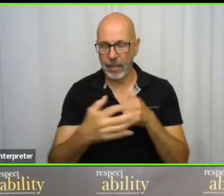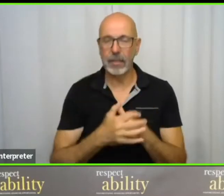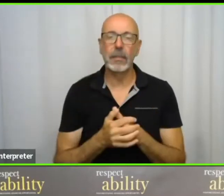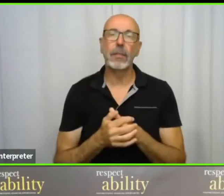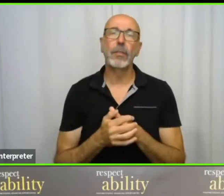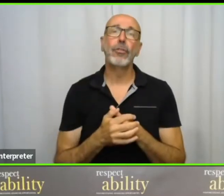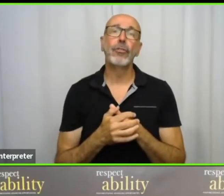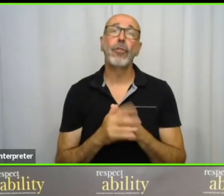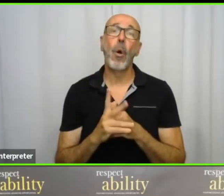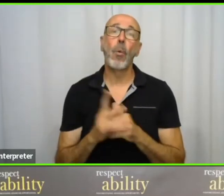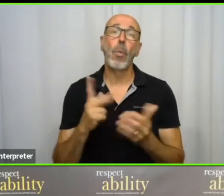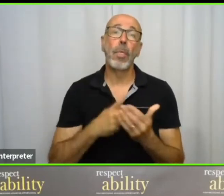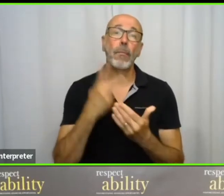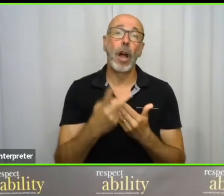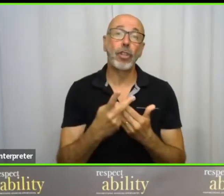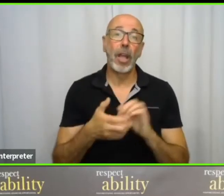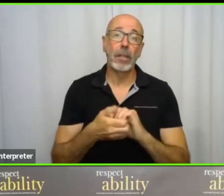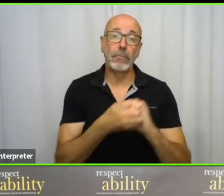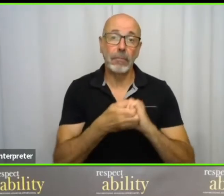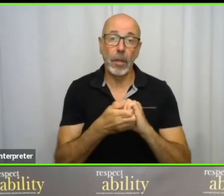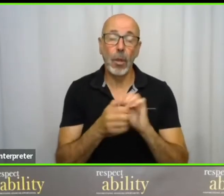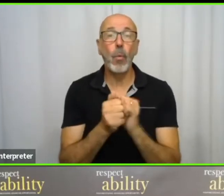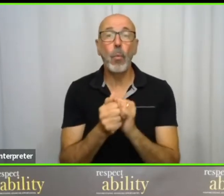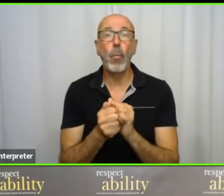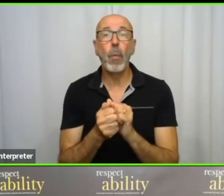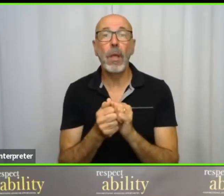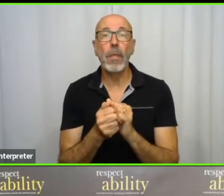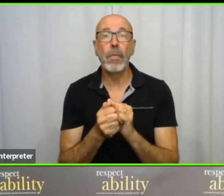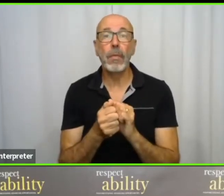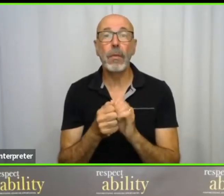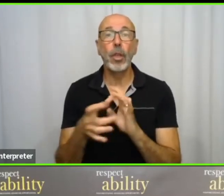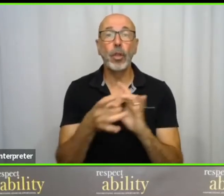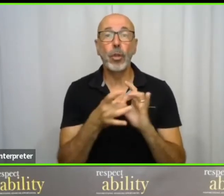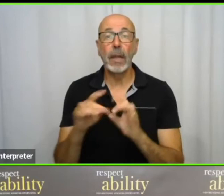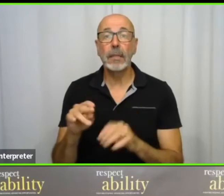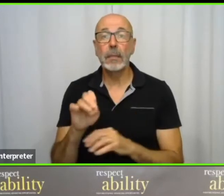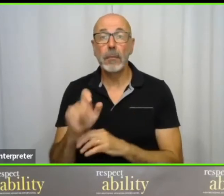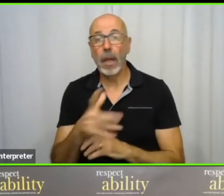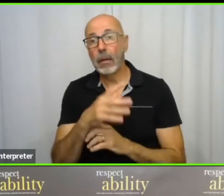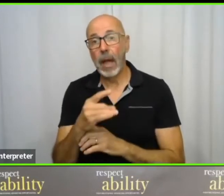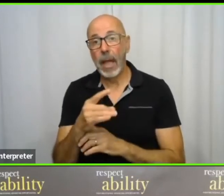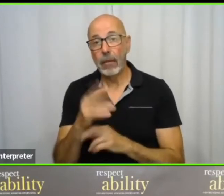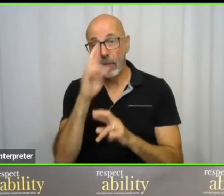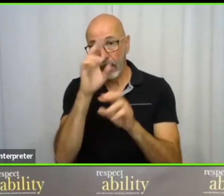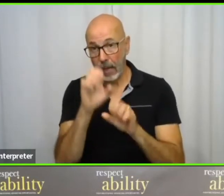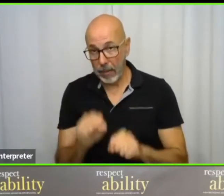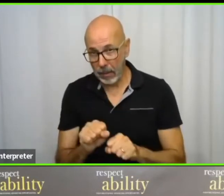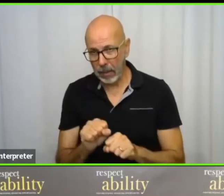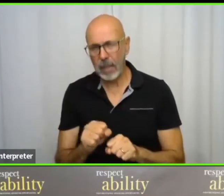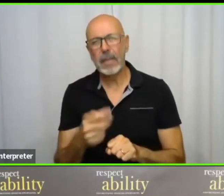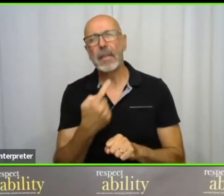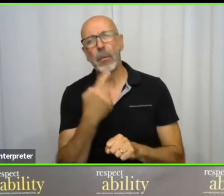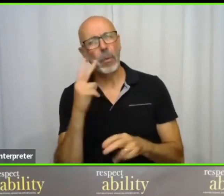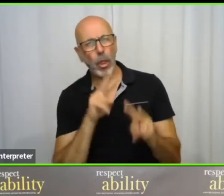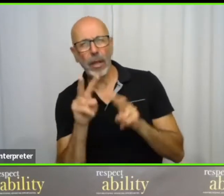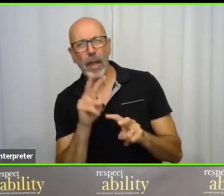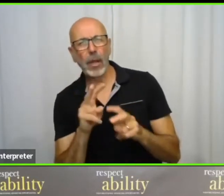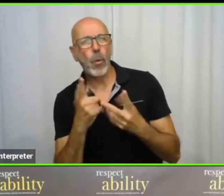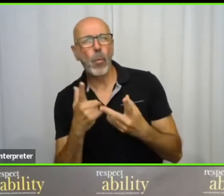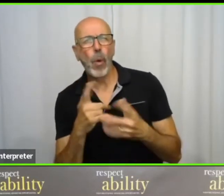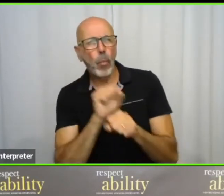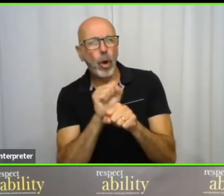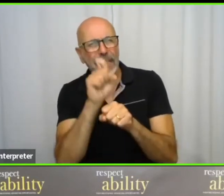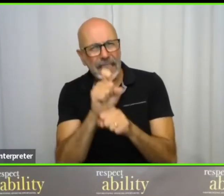project between United Spinal and RespectAbility is exploring to what extent is there work to be done on state guidelines, and to